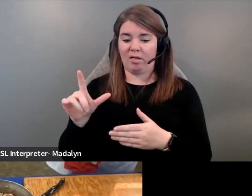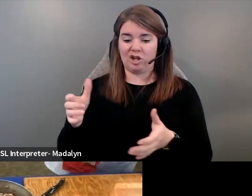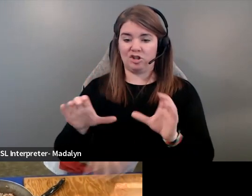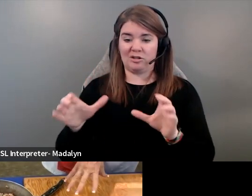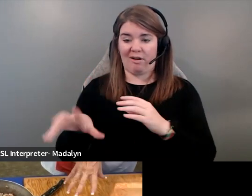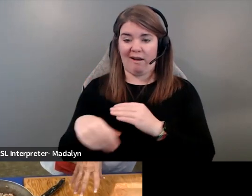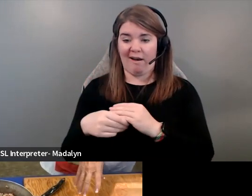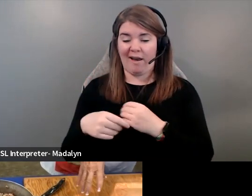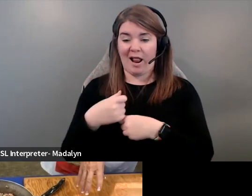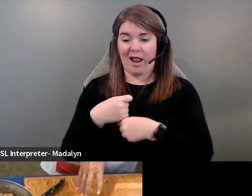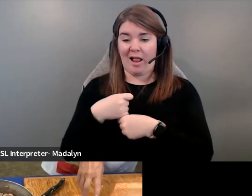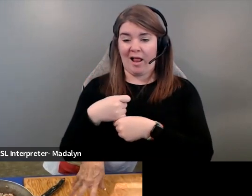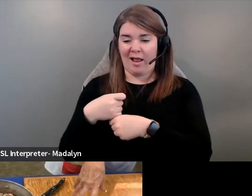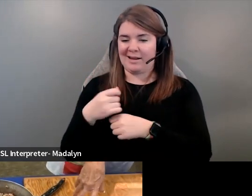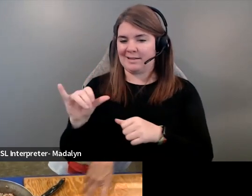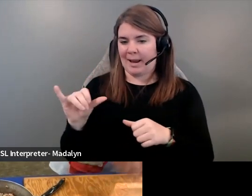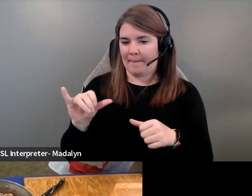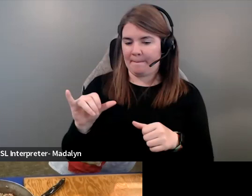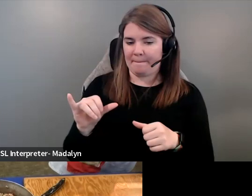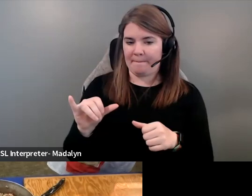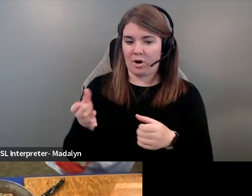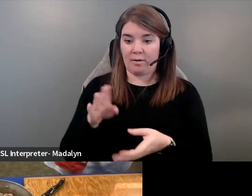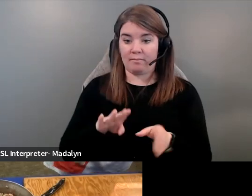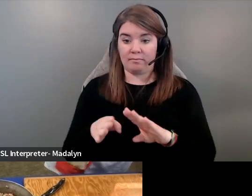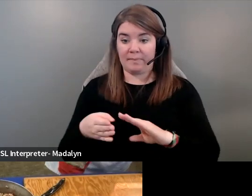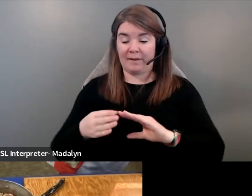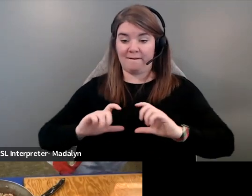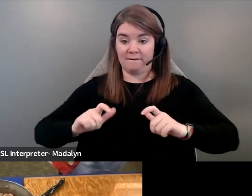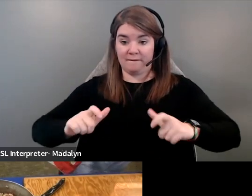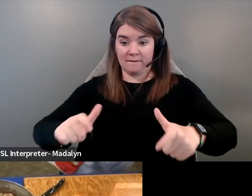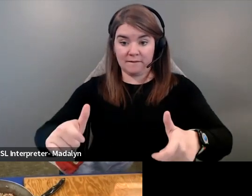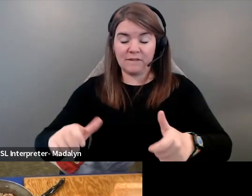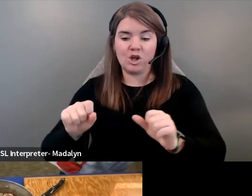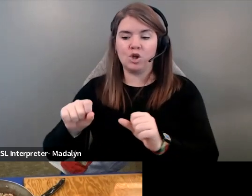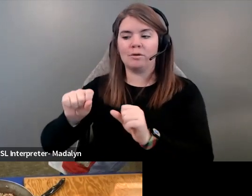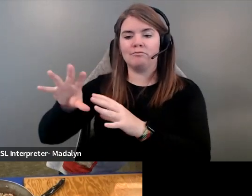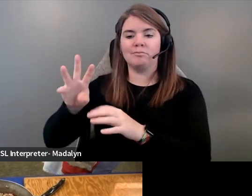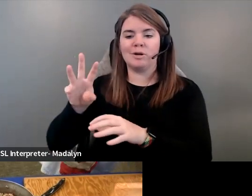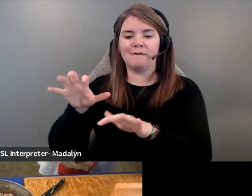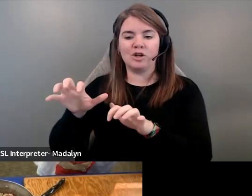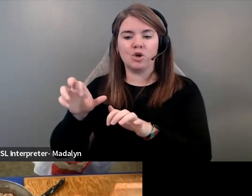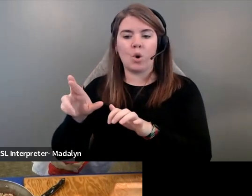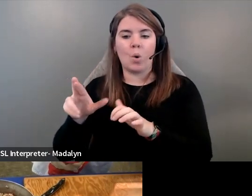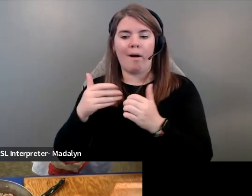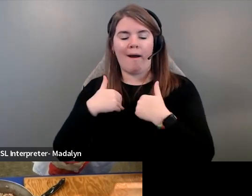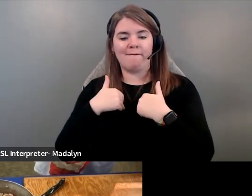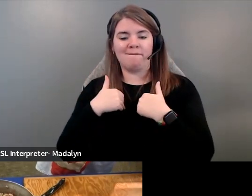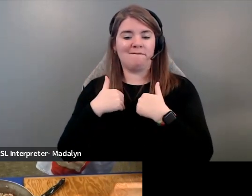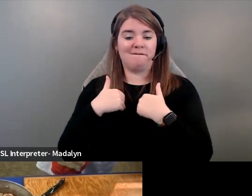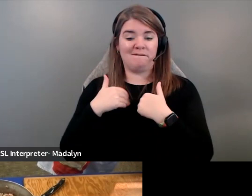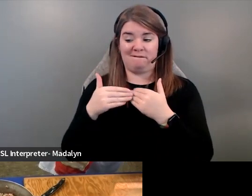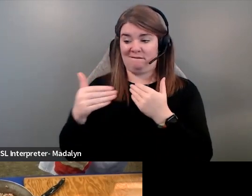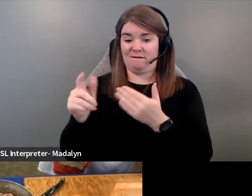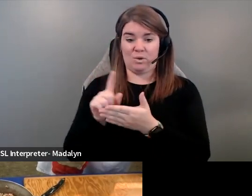your burritos, same deal. You're going to fold them up, put them in tin foil, and that gives you some burritos for the rest of the week as well. And you can eat 2 for